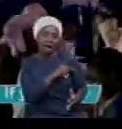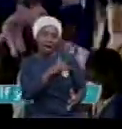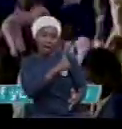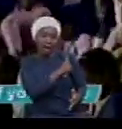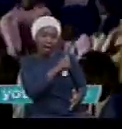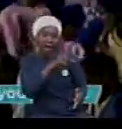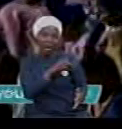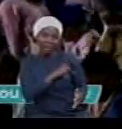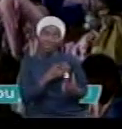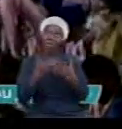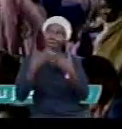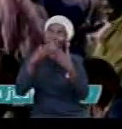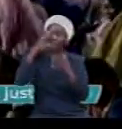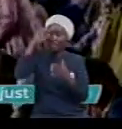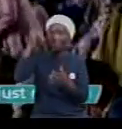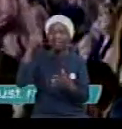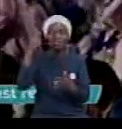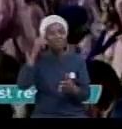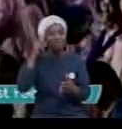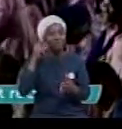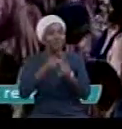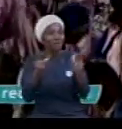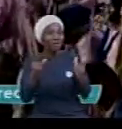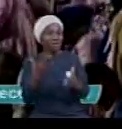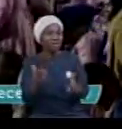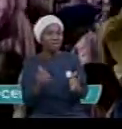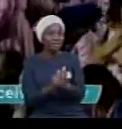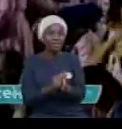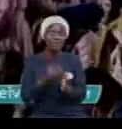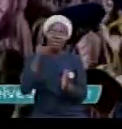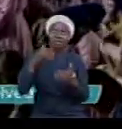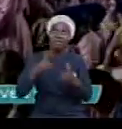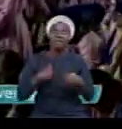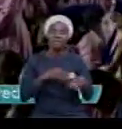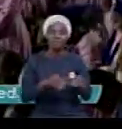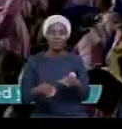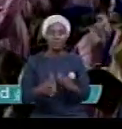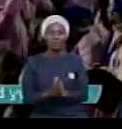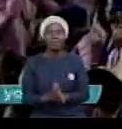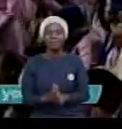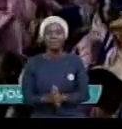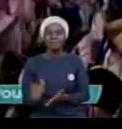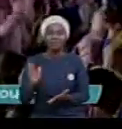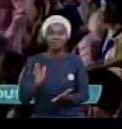unto God for the great things and wonderful things that he did.